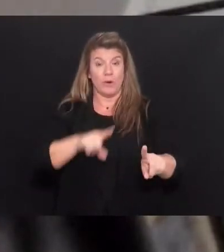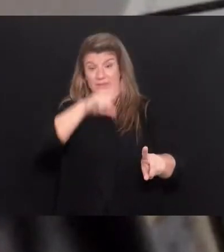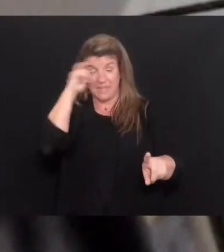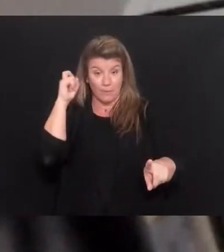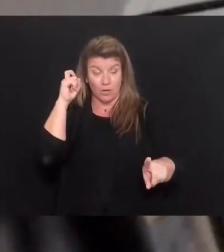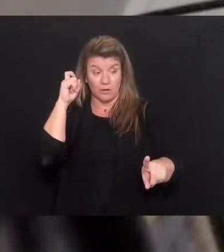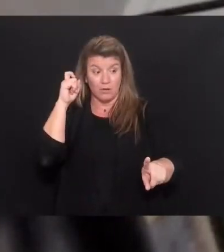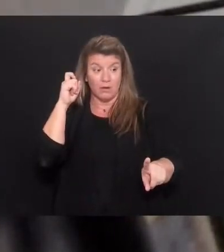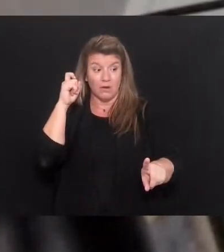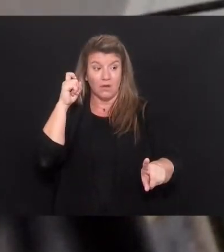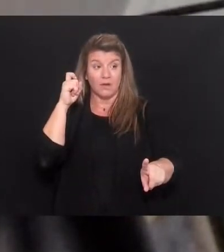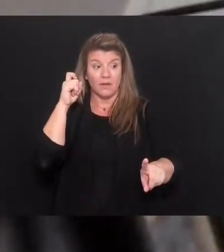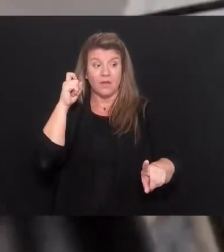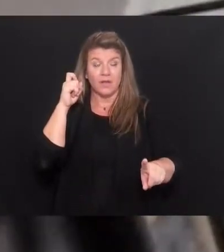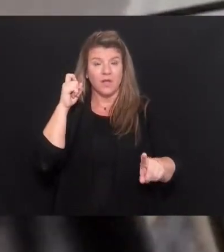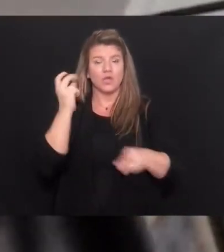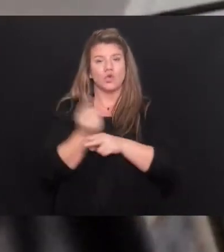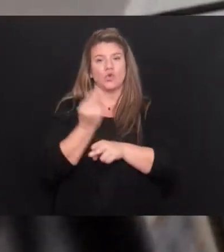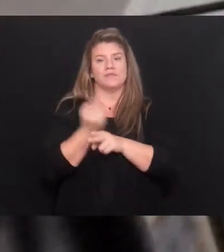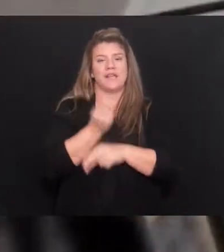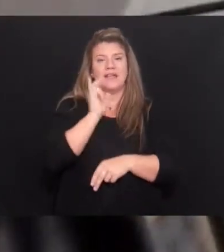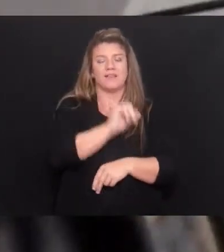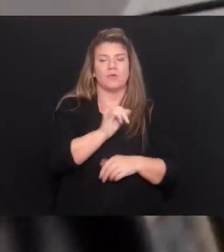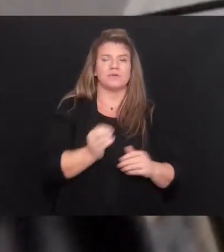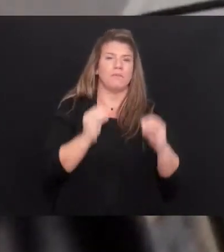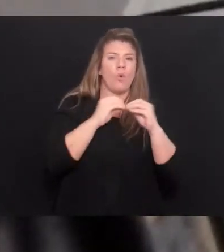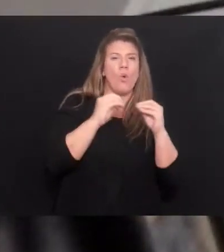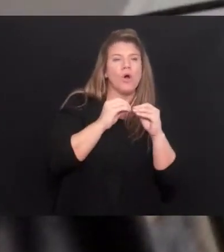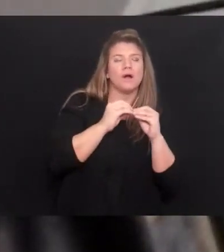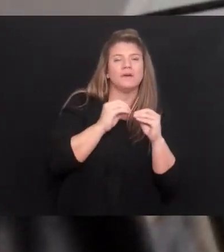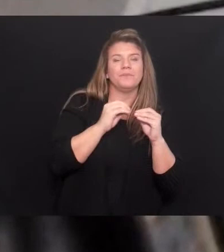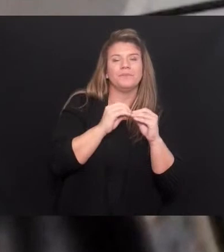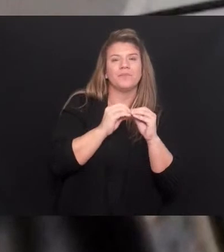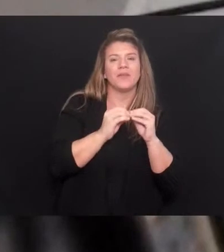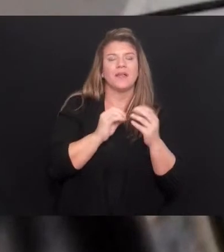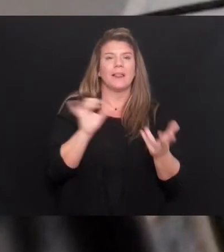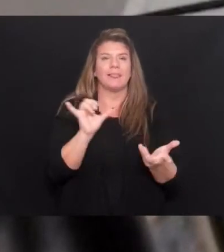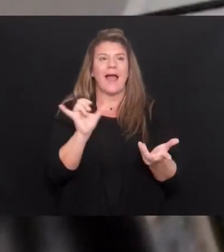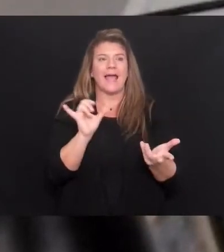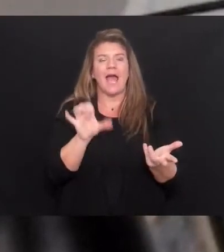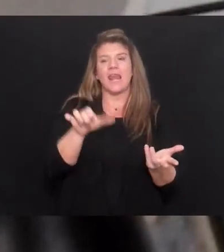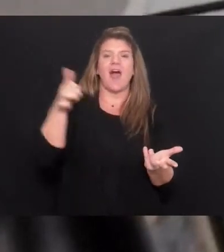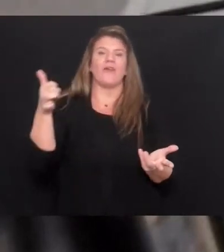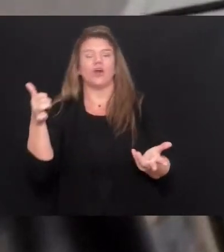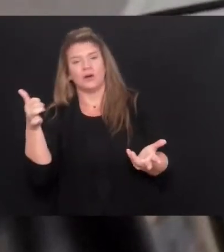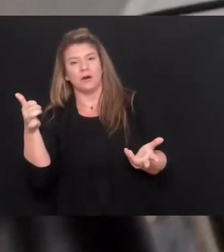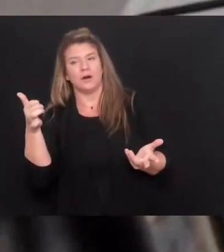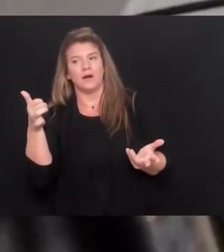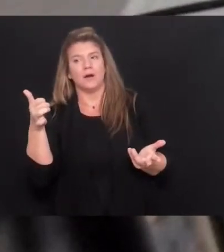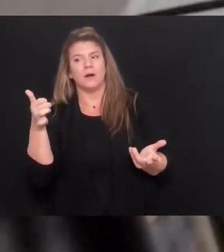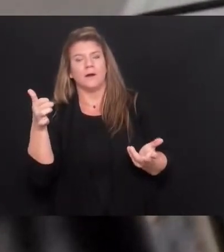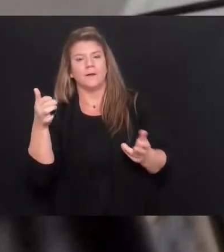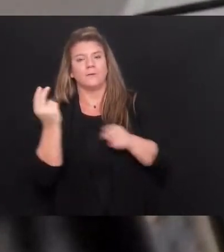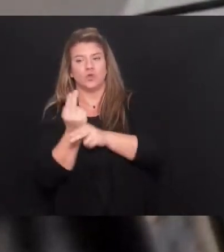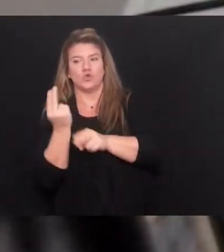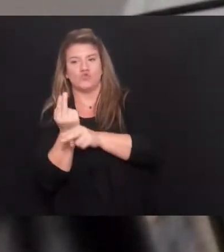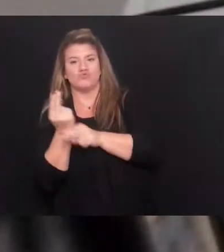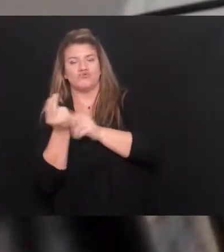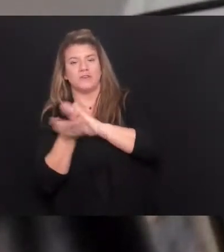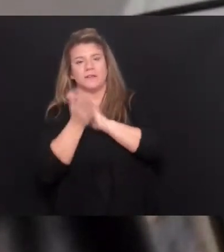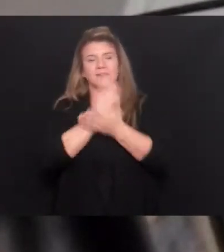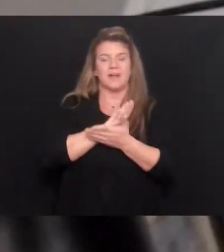summer, using these more or less as an alternative to pushing the vaccine as